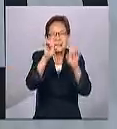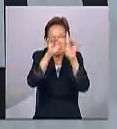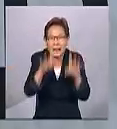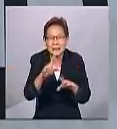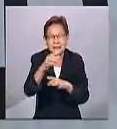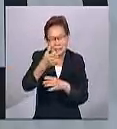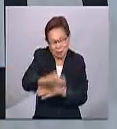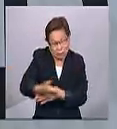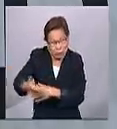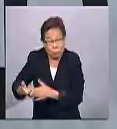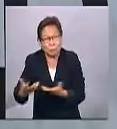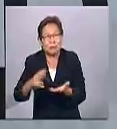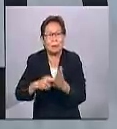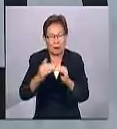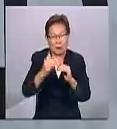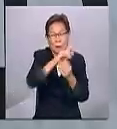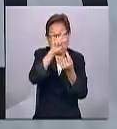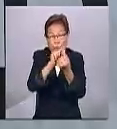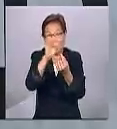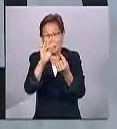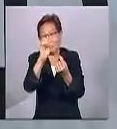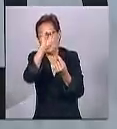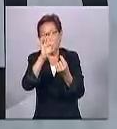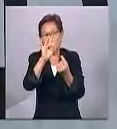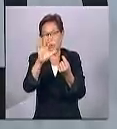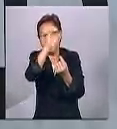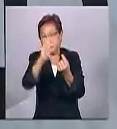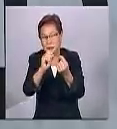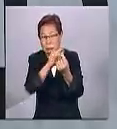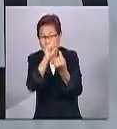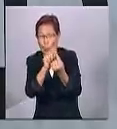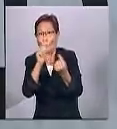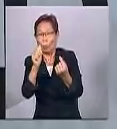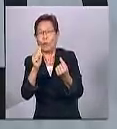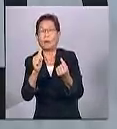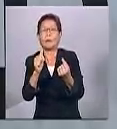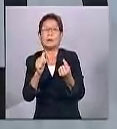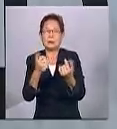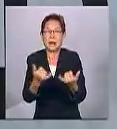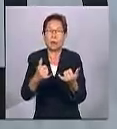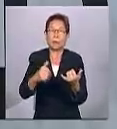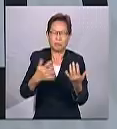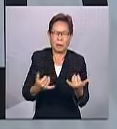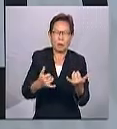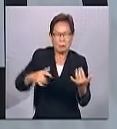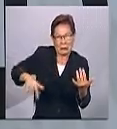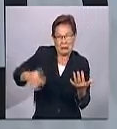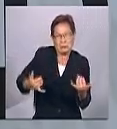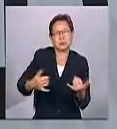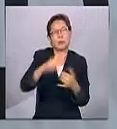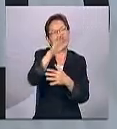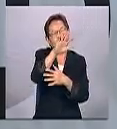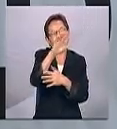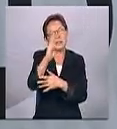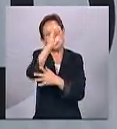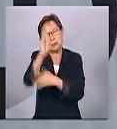75 to 80%, then that would be the best for us to use that. But now I think the latest is only 56%. But having said